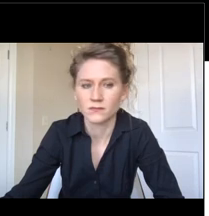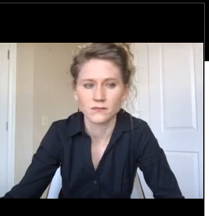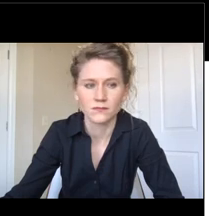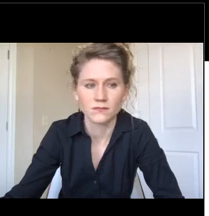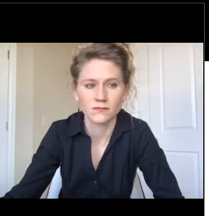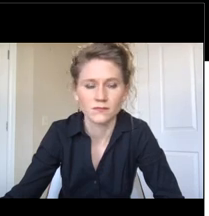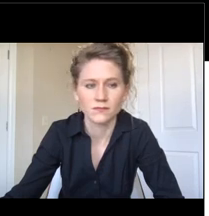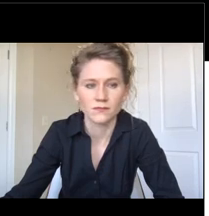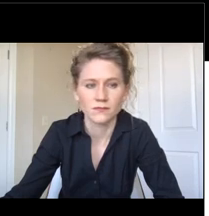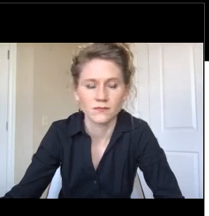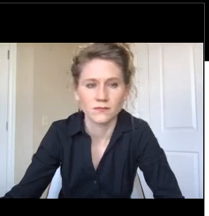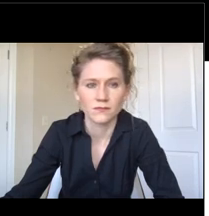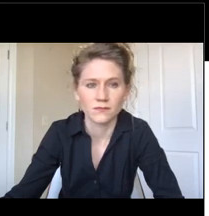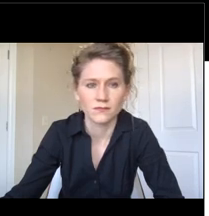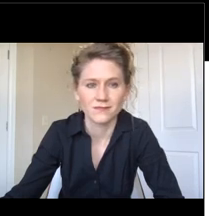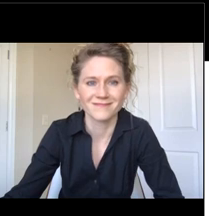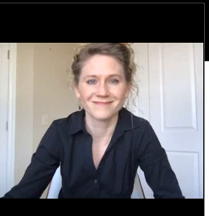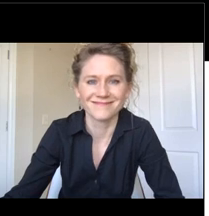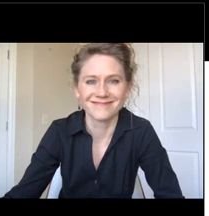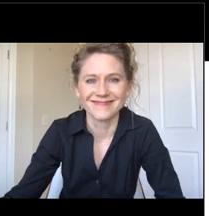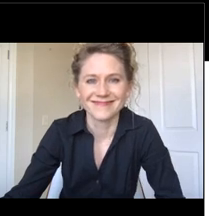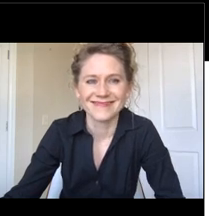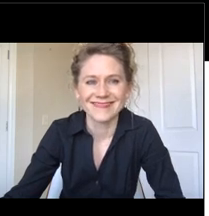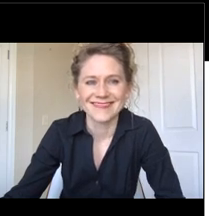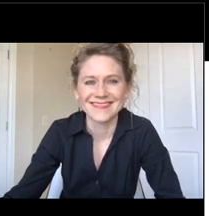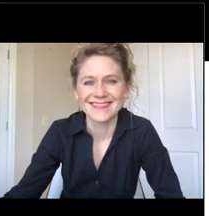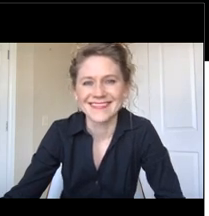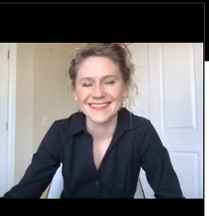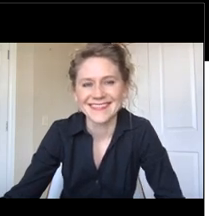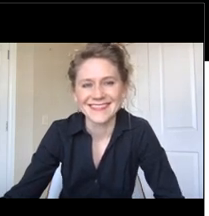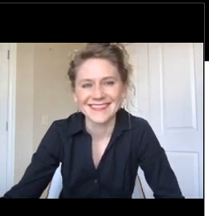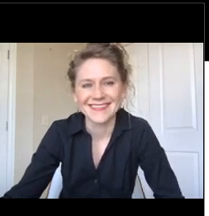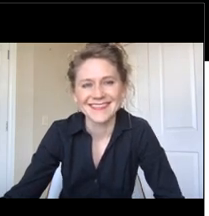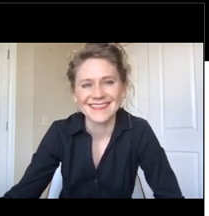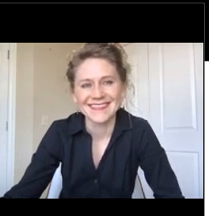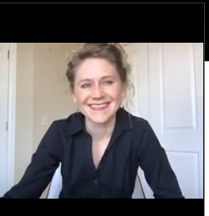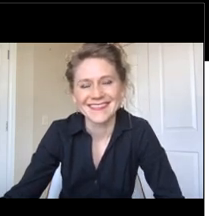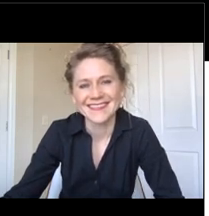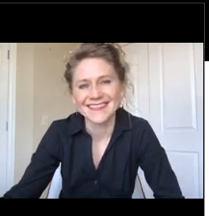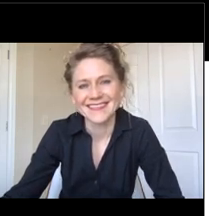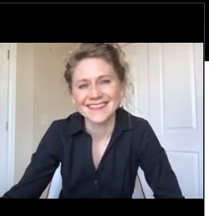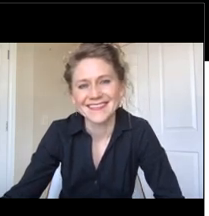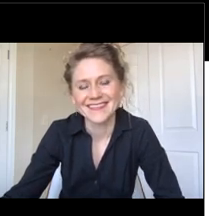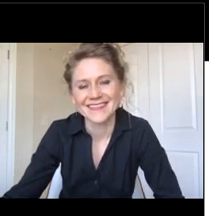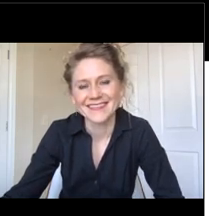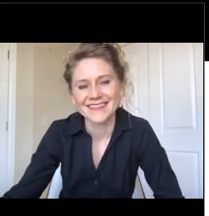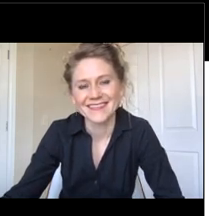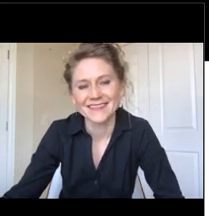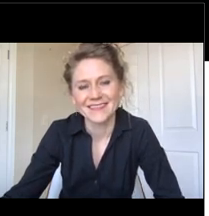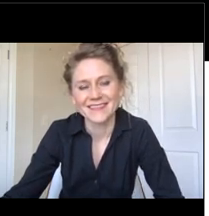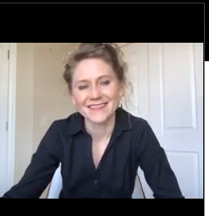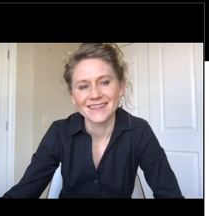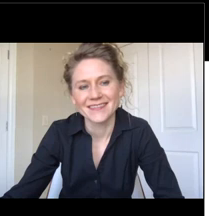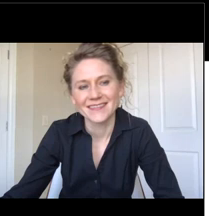and flushing of the material, but we won't get into that now. But that's one thing we use as well. Double chip seals, we've done that in